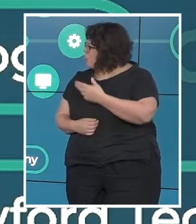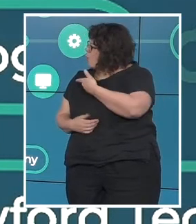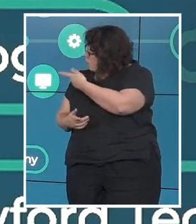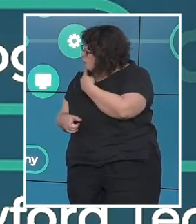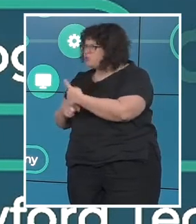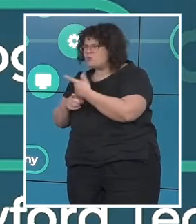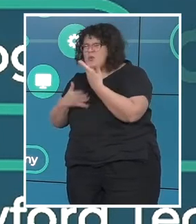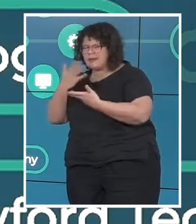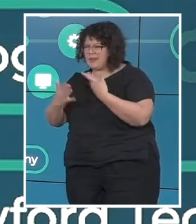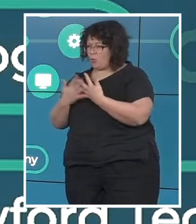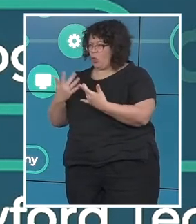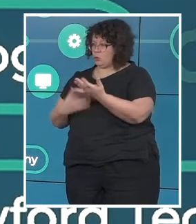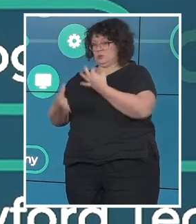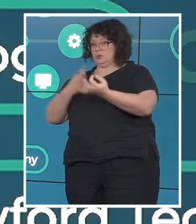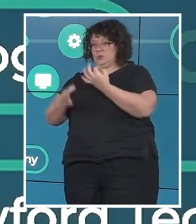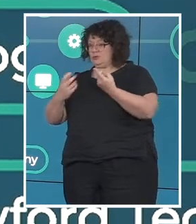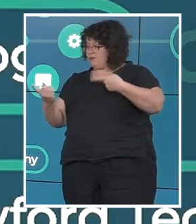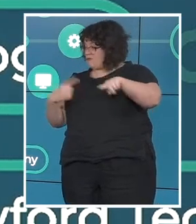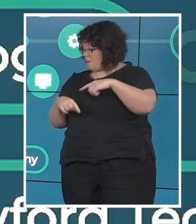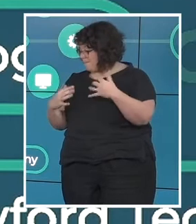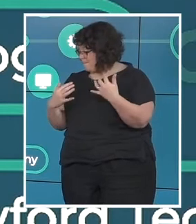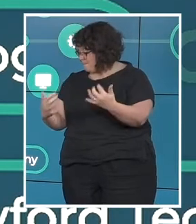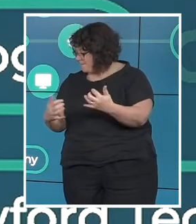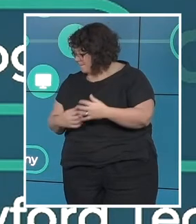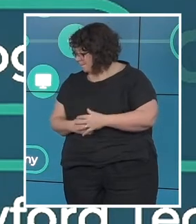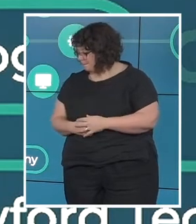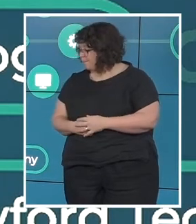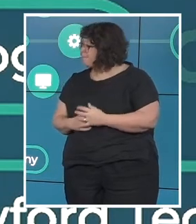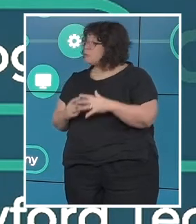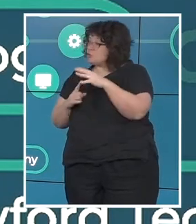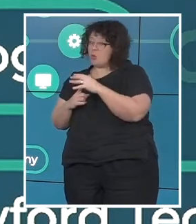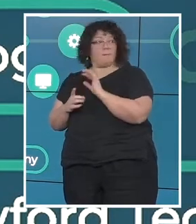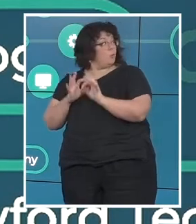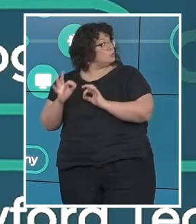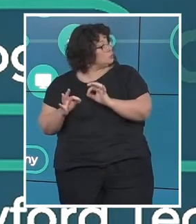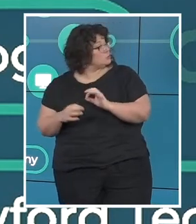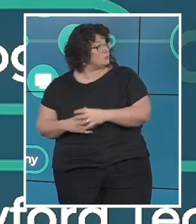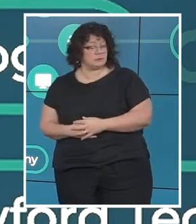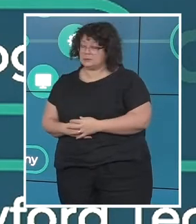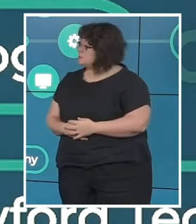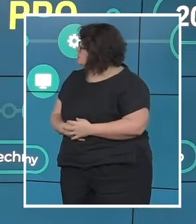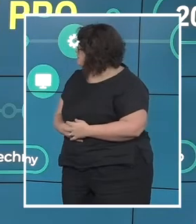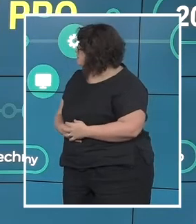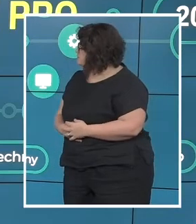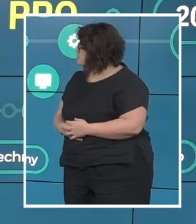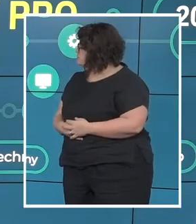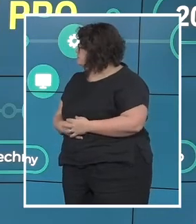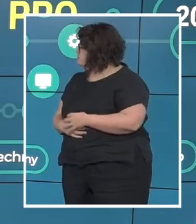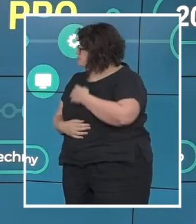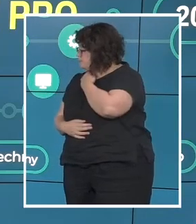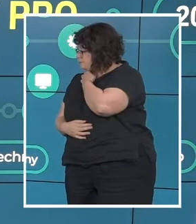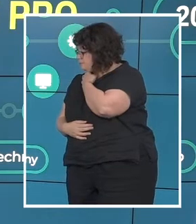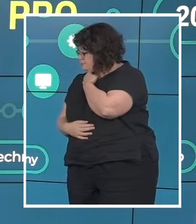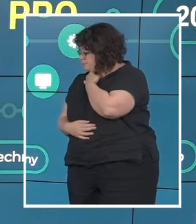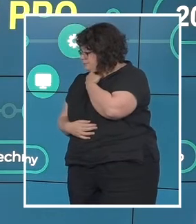And I think this flows through to social media as well with images. Do either of you have any comments on?